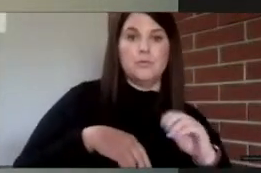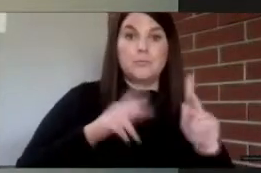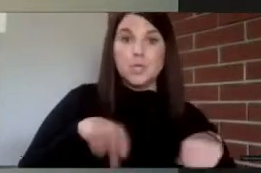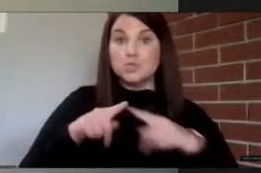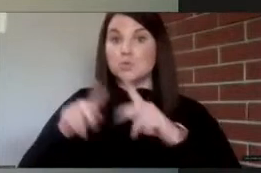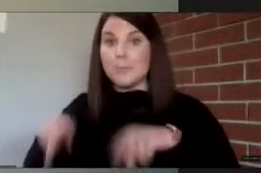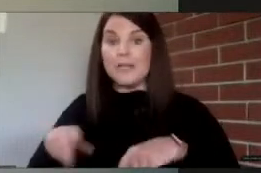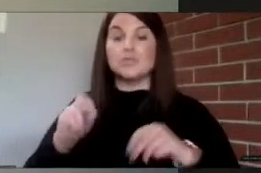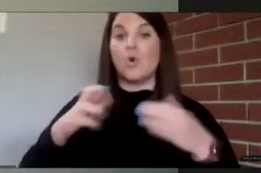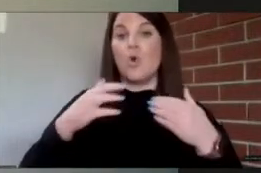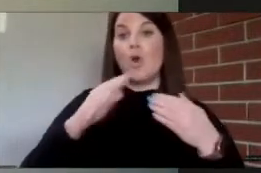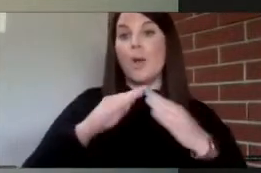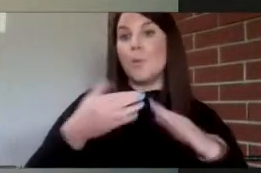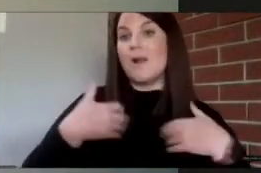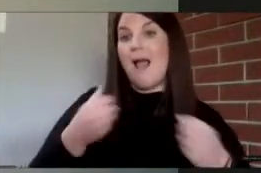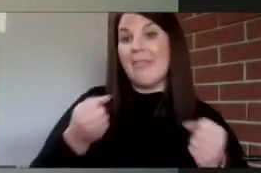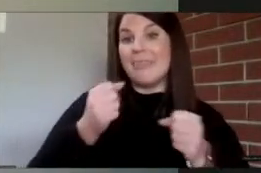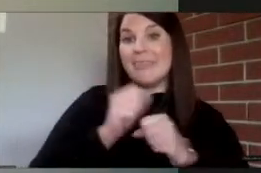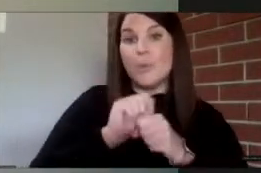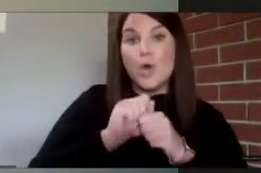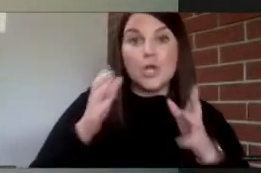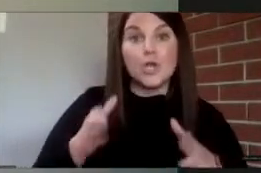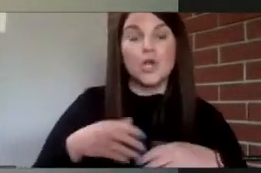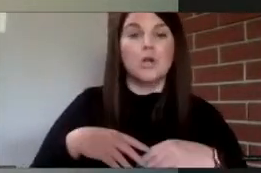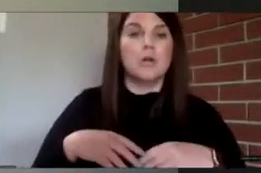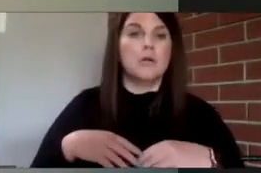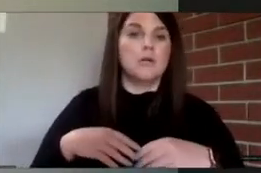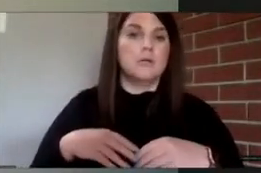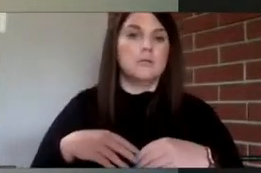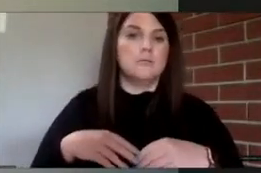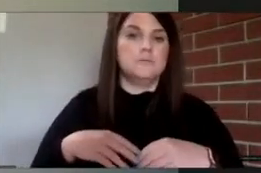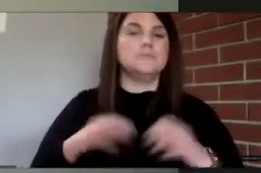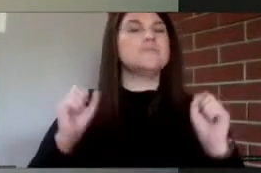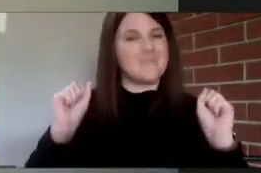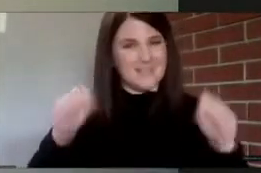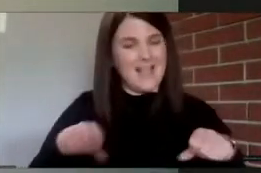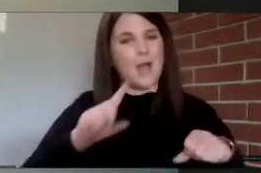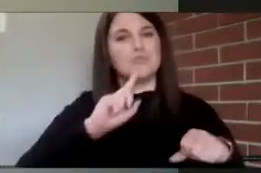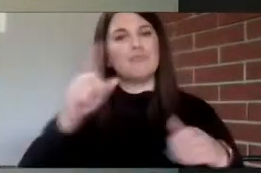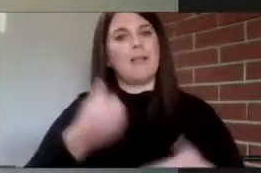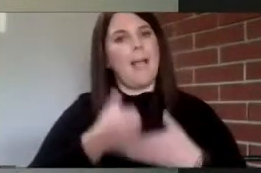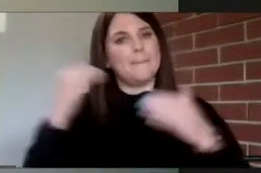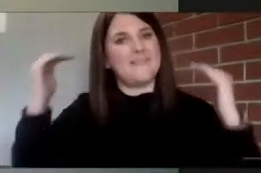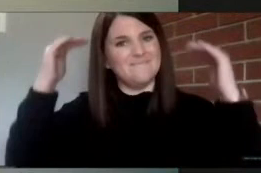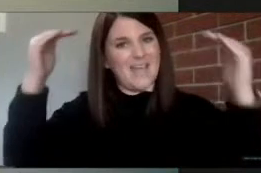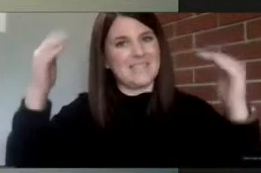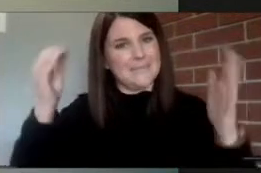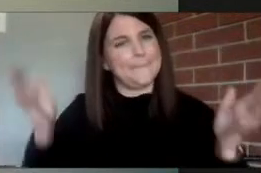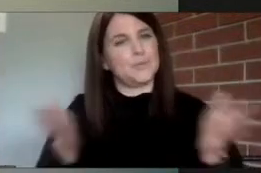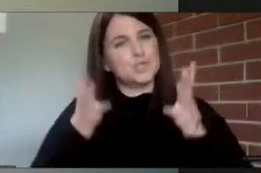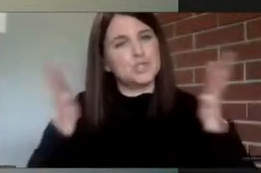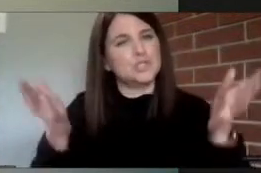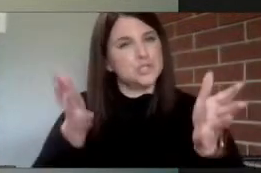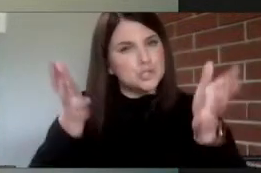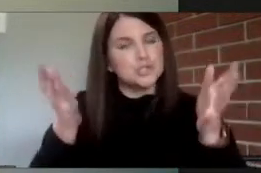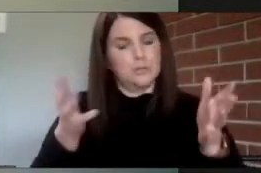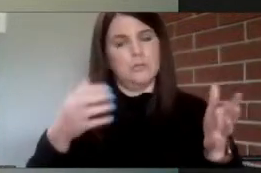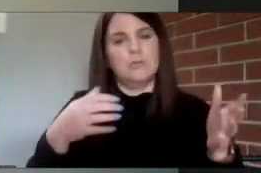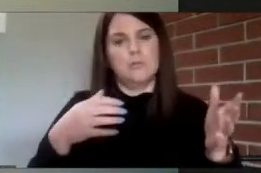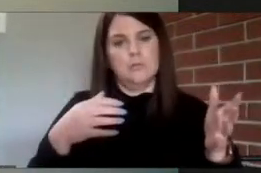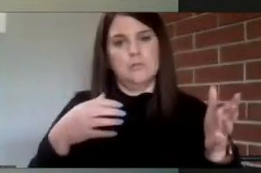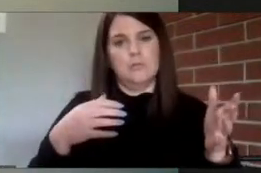health worker, peer recovery specialist model could really advance and push these models in ways